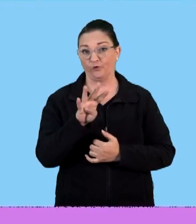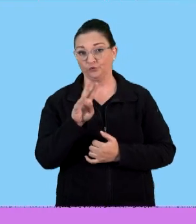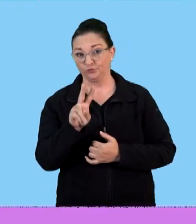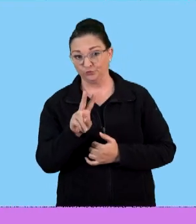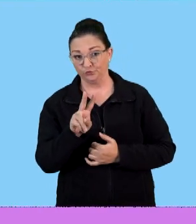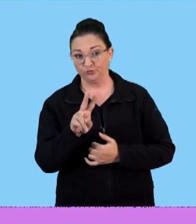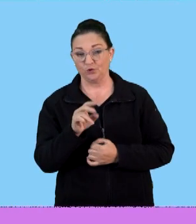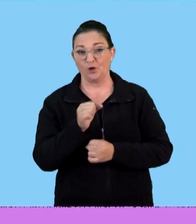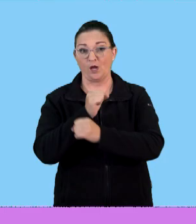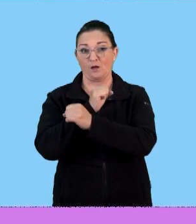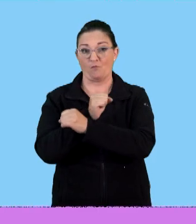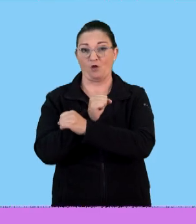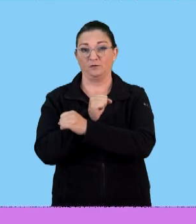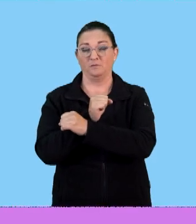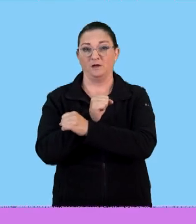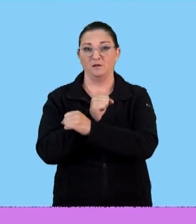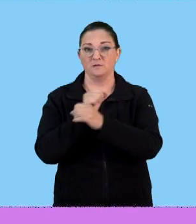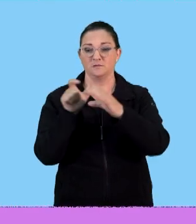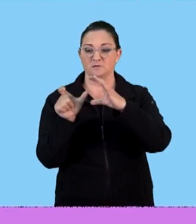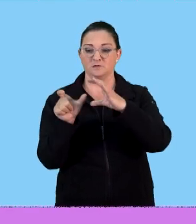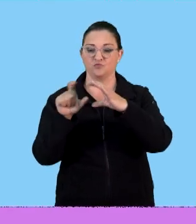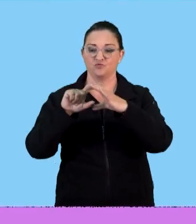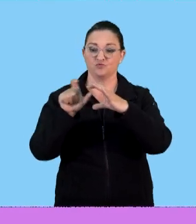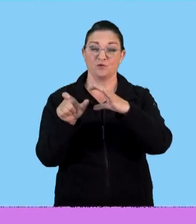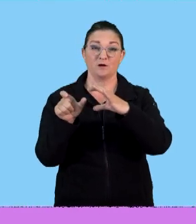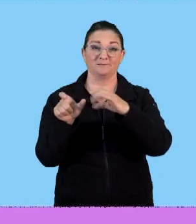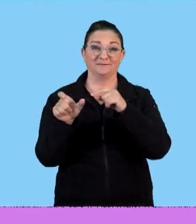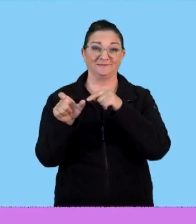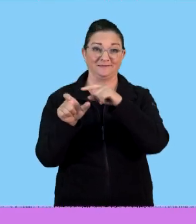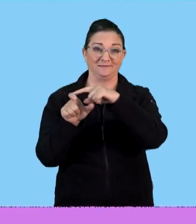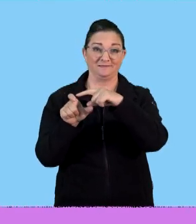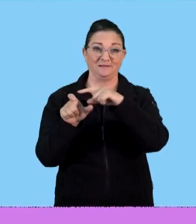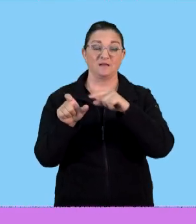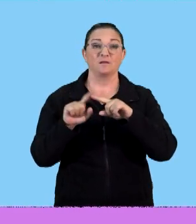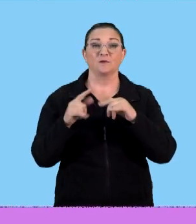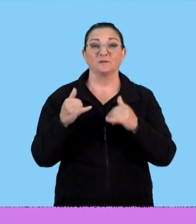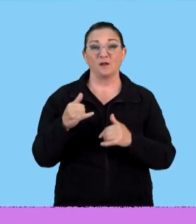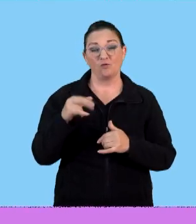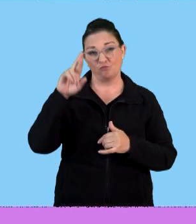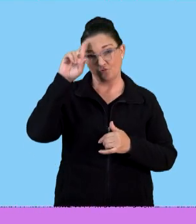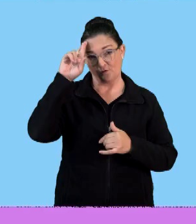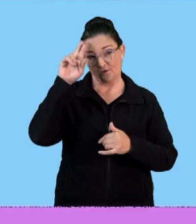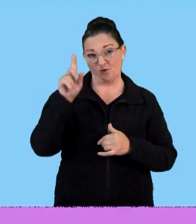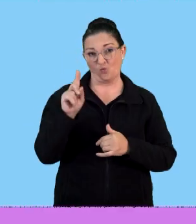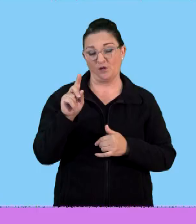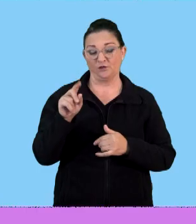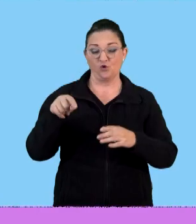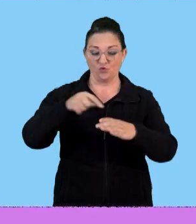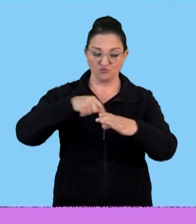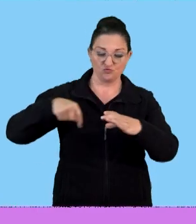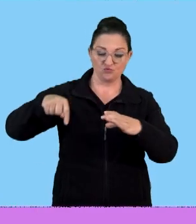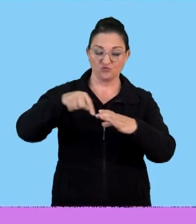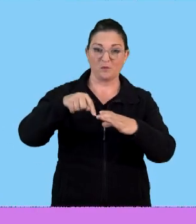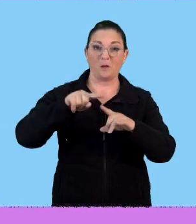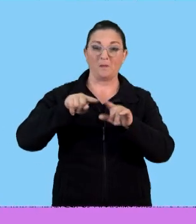3,142, multiply by my radius, right? So remember now, we indicated that there's a circular table,